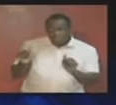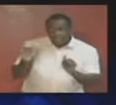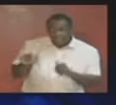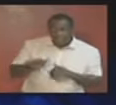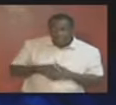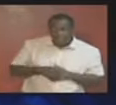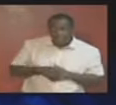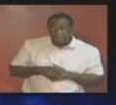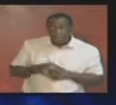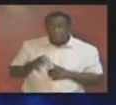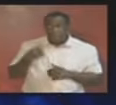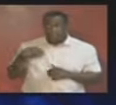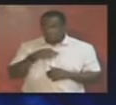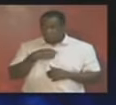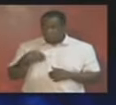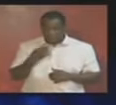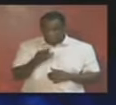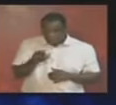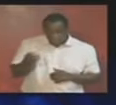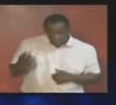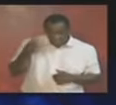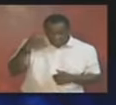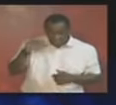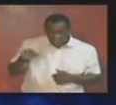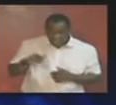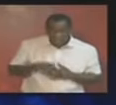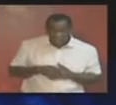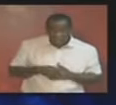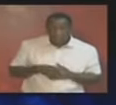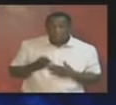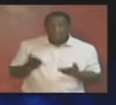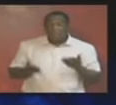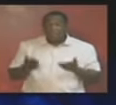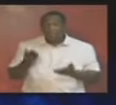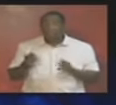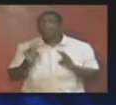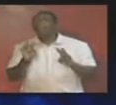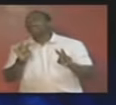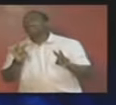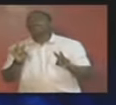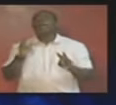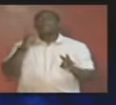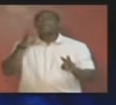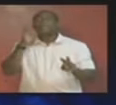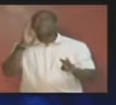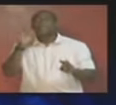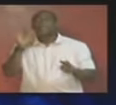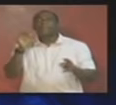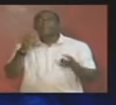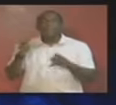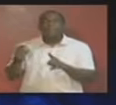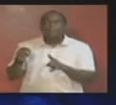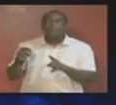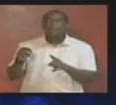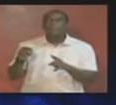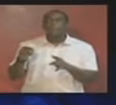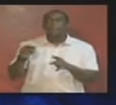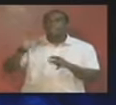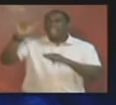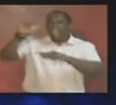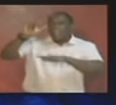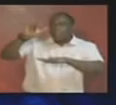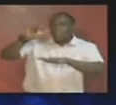something we can look forward to, at least maybe at the airports and at mass events? Thank you.